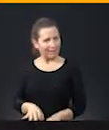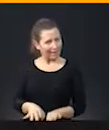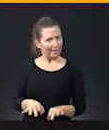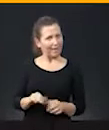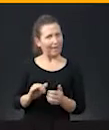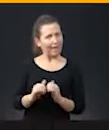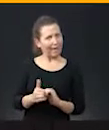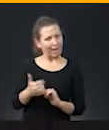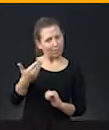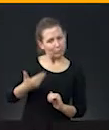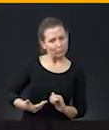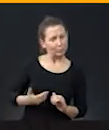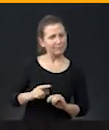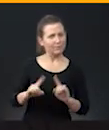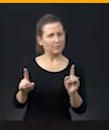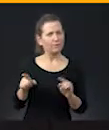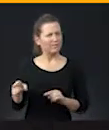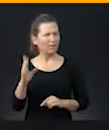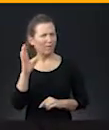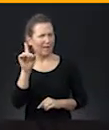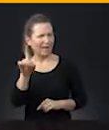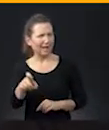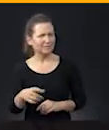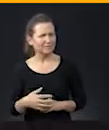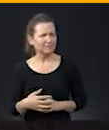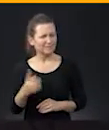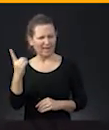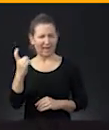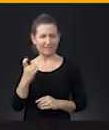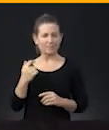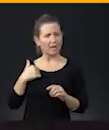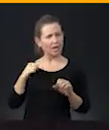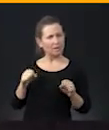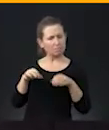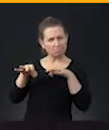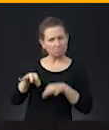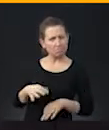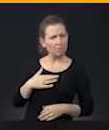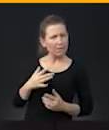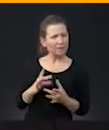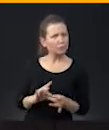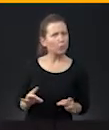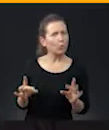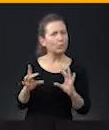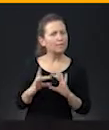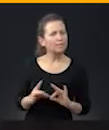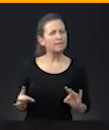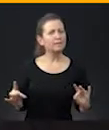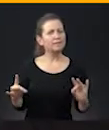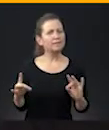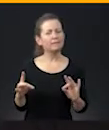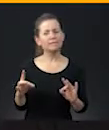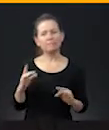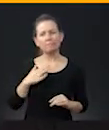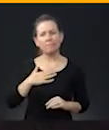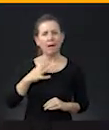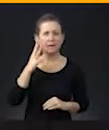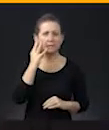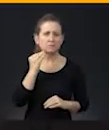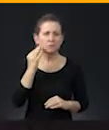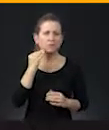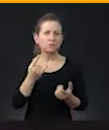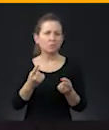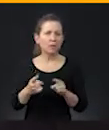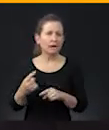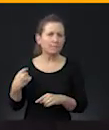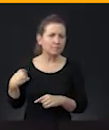different, even when they ask, and being able to at least tell my story for, what has happened to me over the years